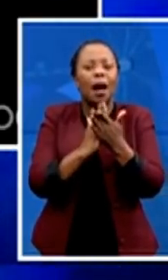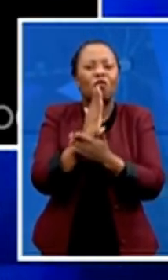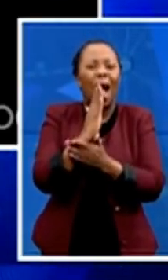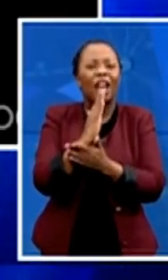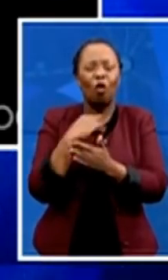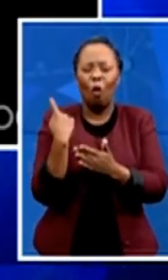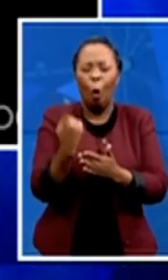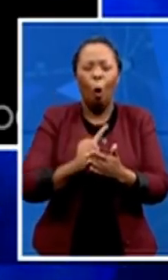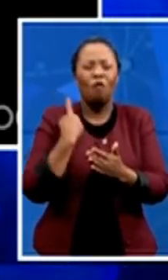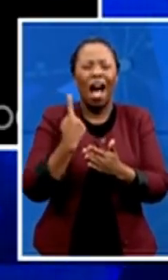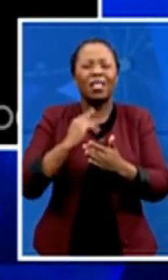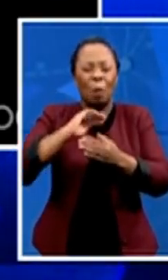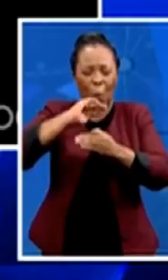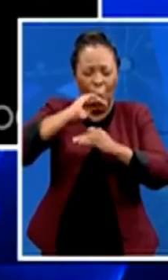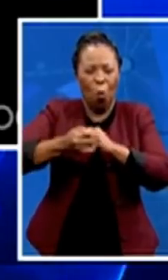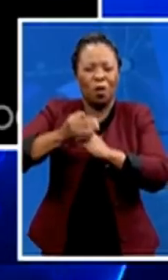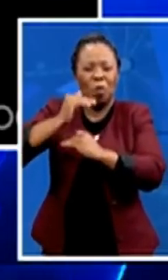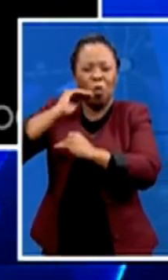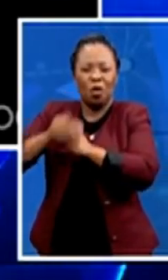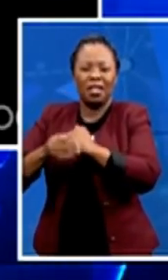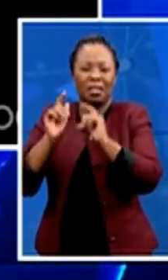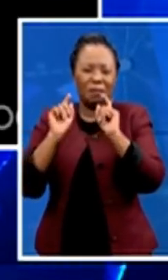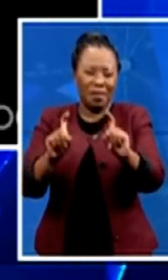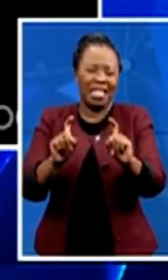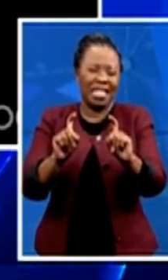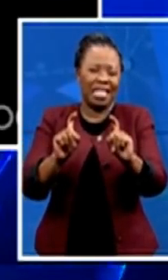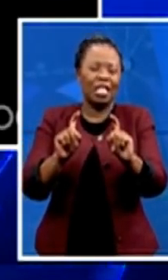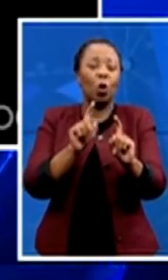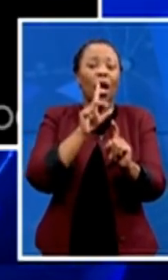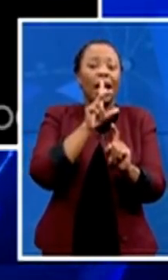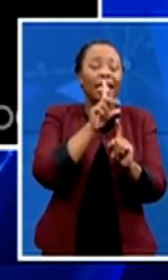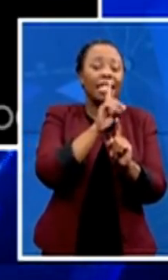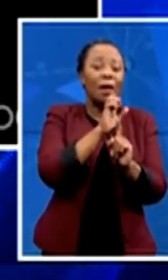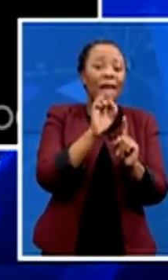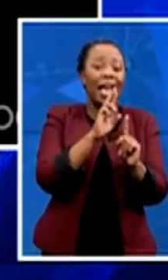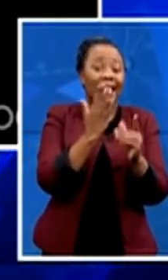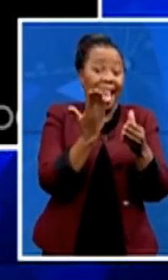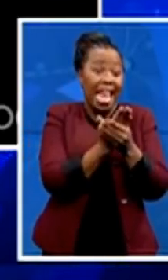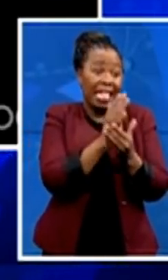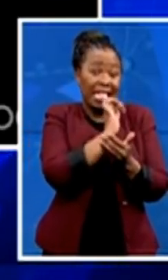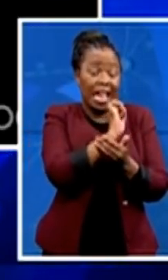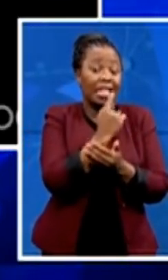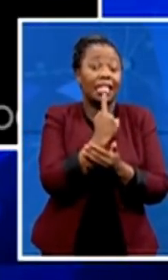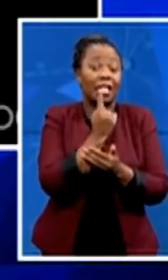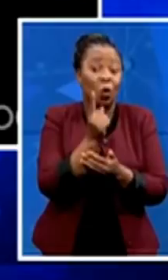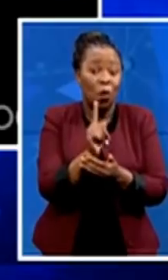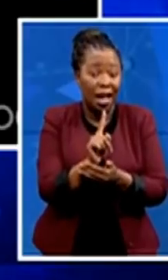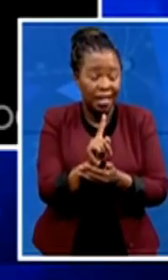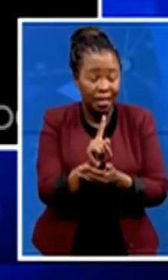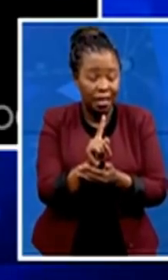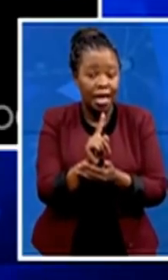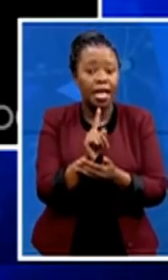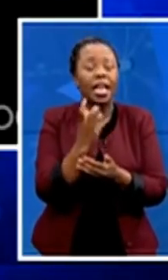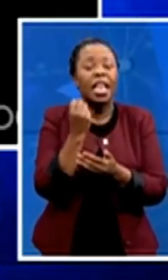So this is what the De Beers case raises. If there are two ways in which those rights can be